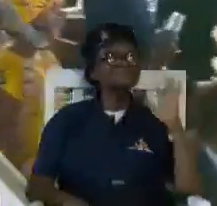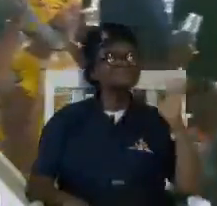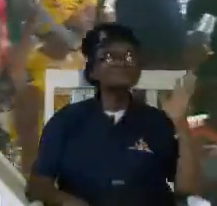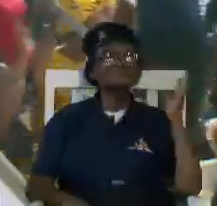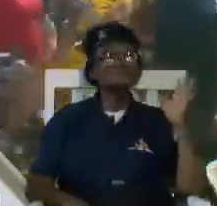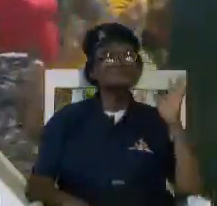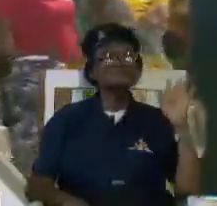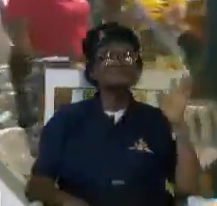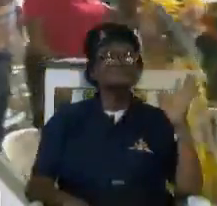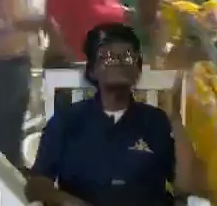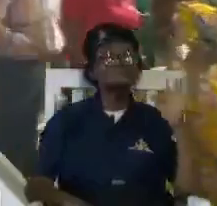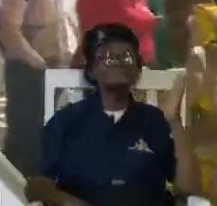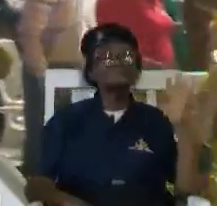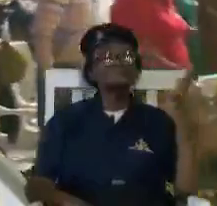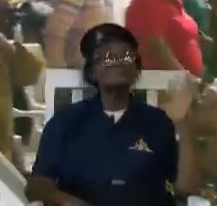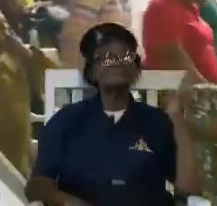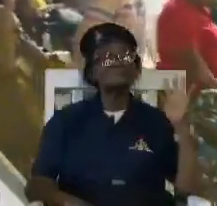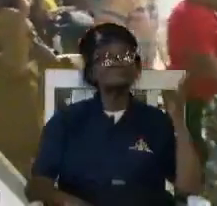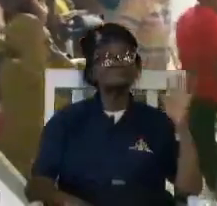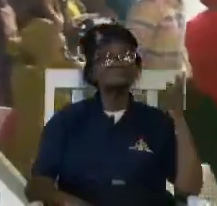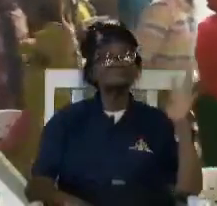Thank you.